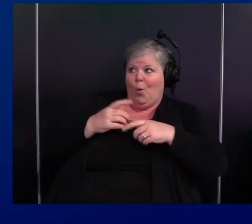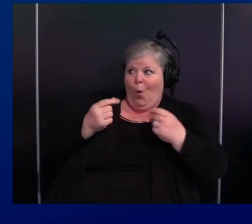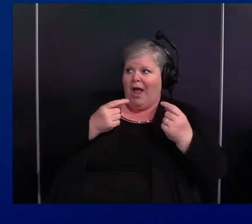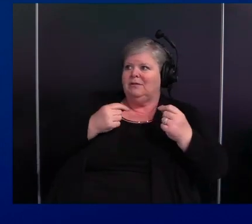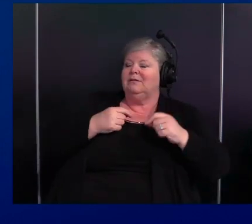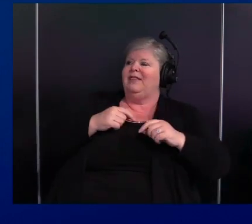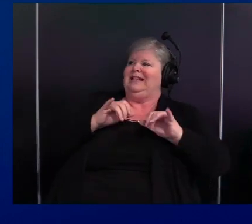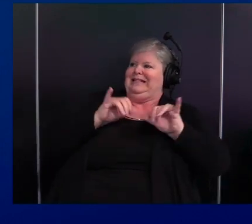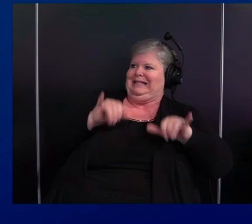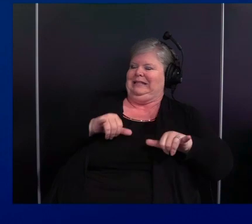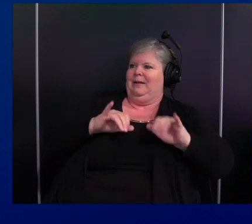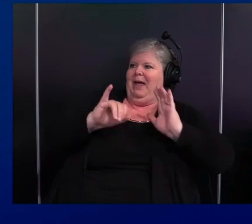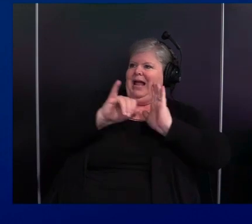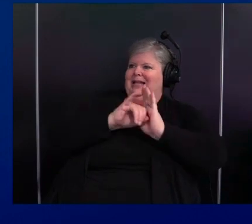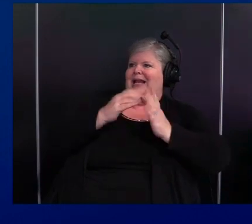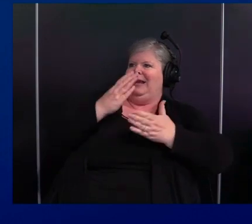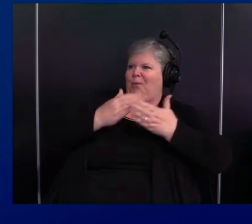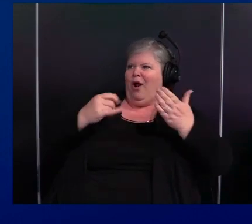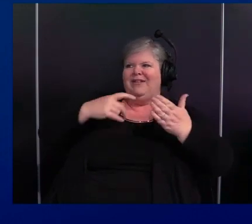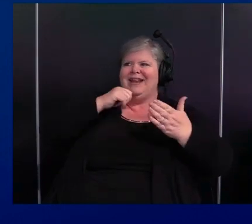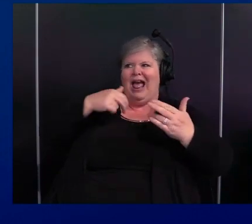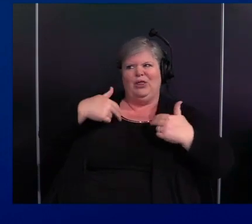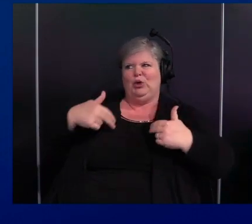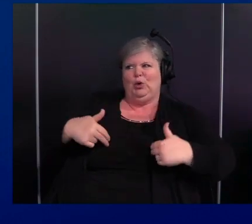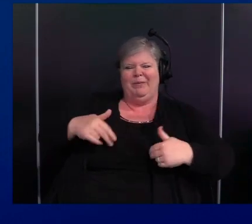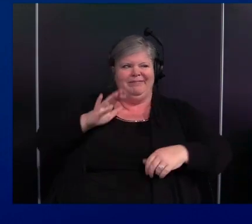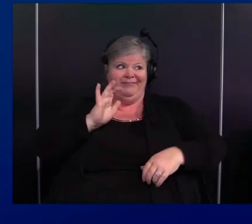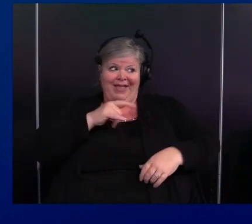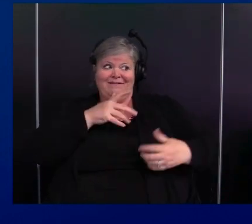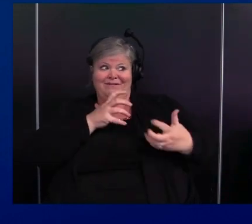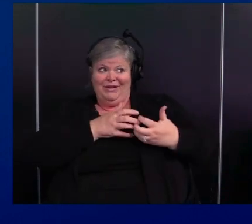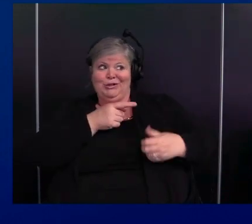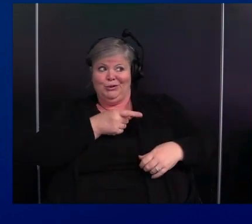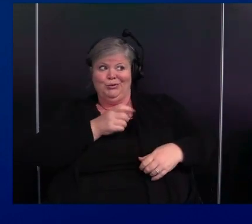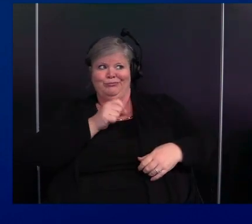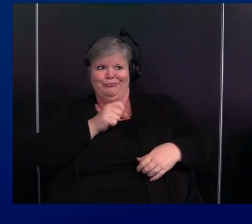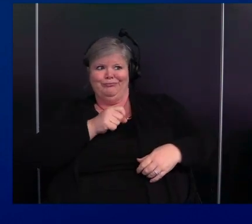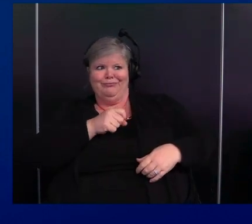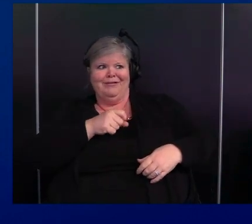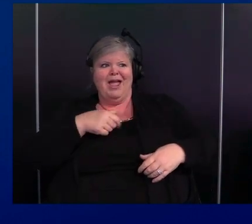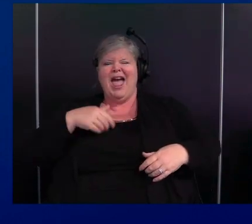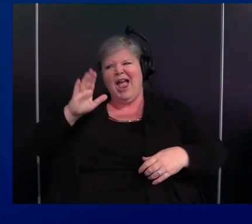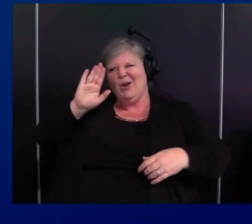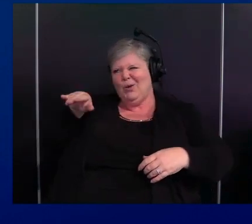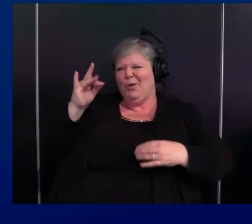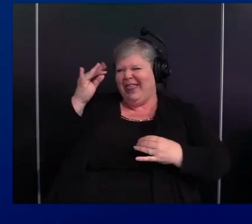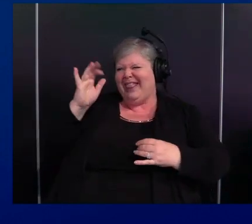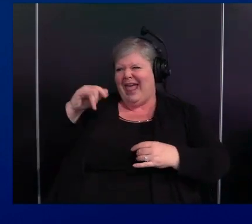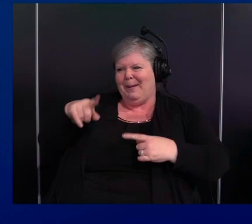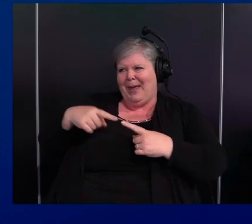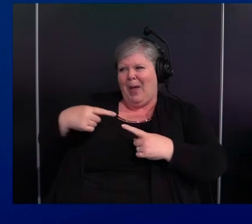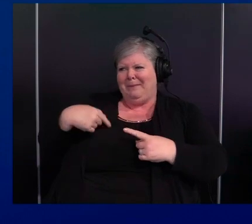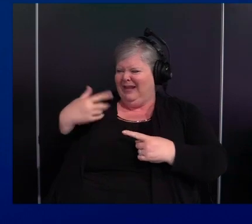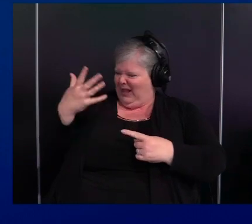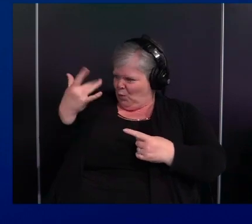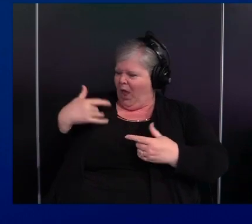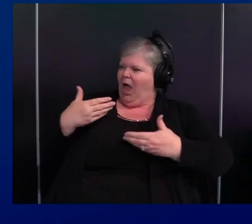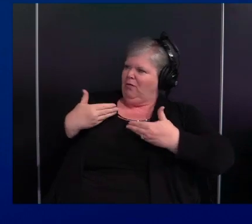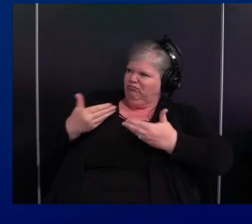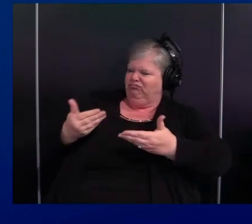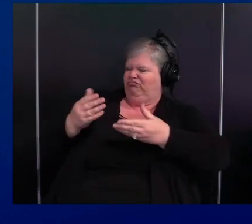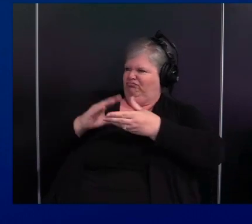identity. Yeah. Yeah. That fits. I figured. Yeah. I knew you were thinking that. That's right. why I wanted to call it out for